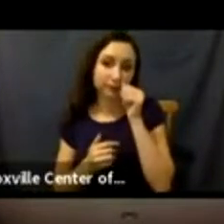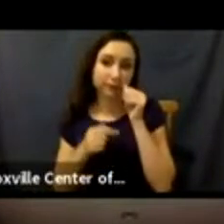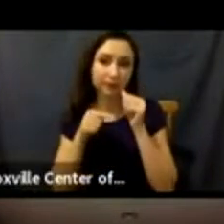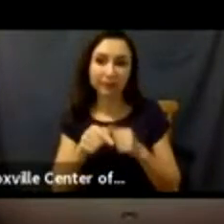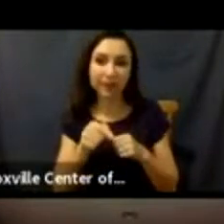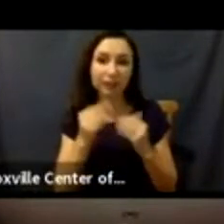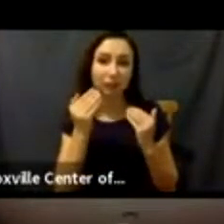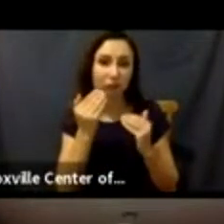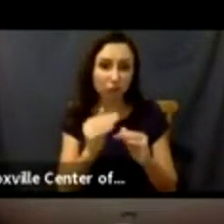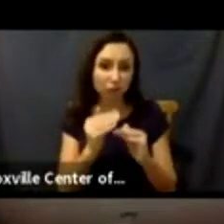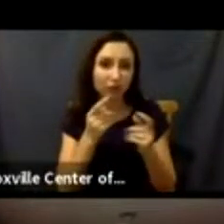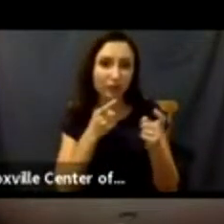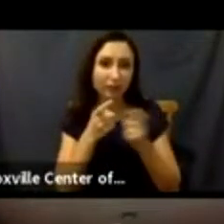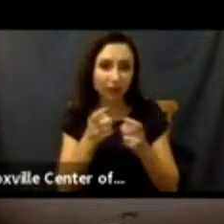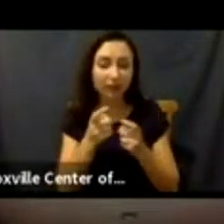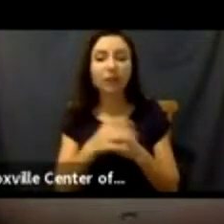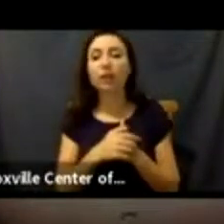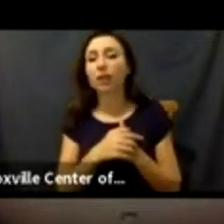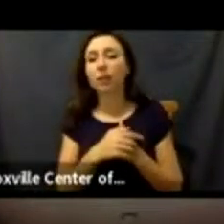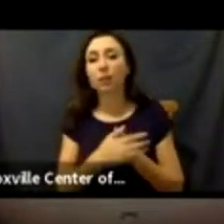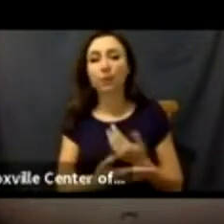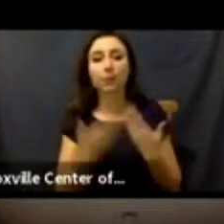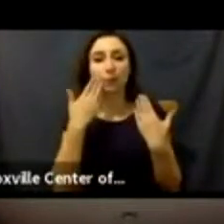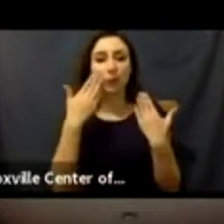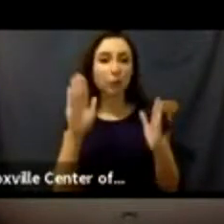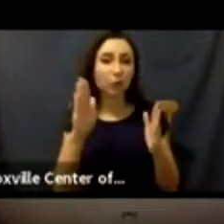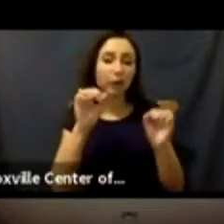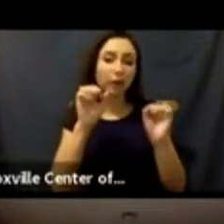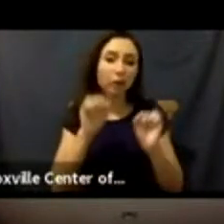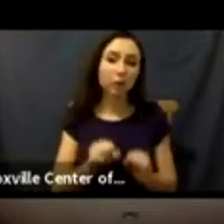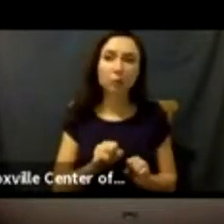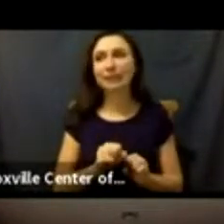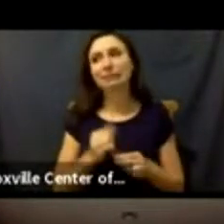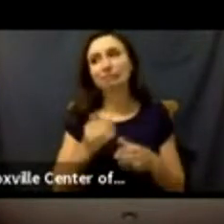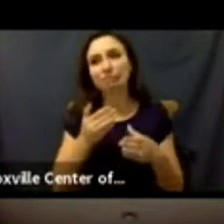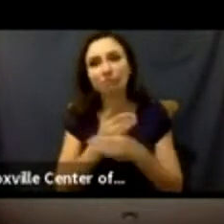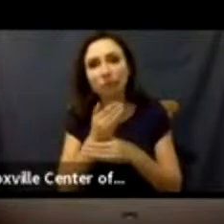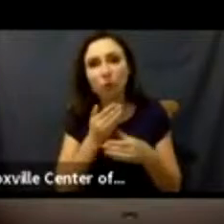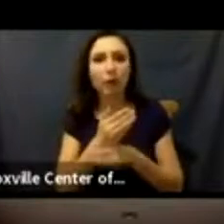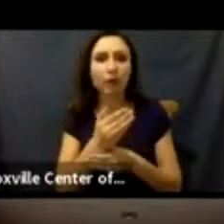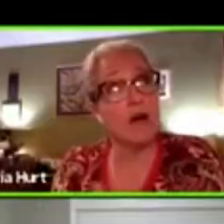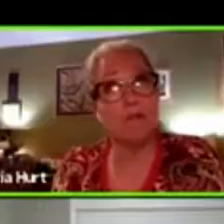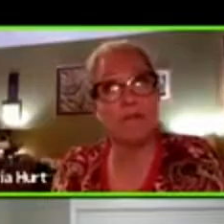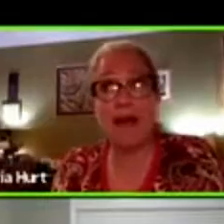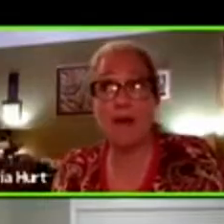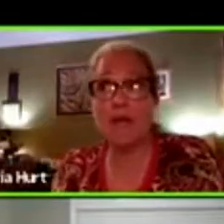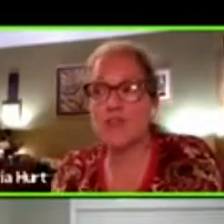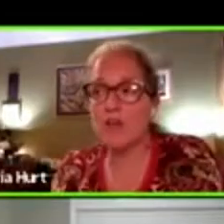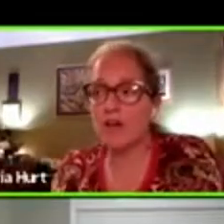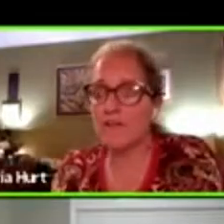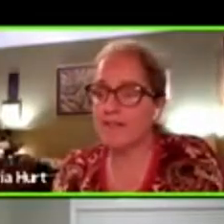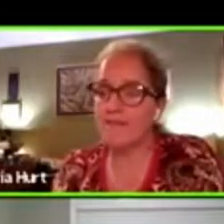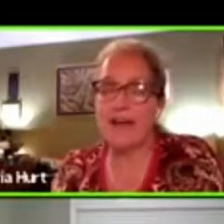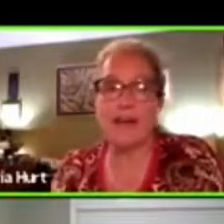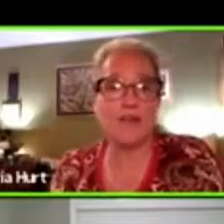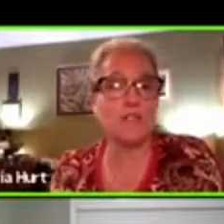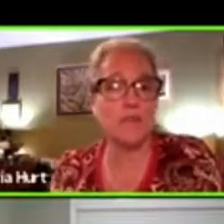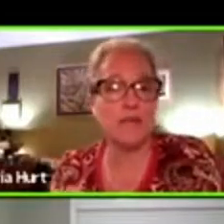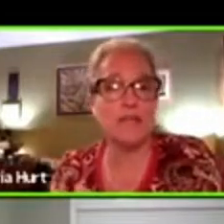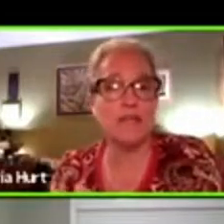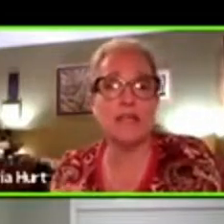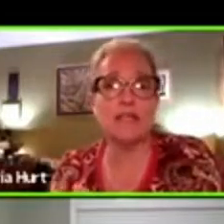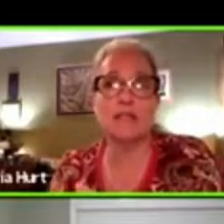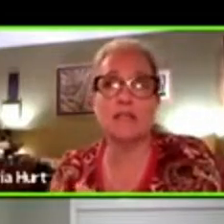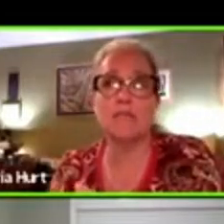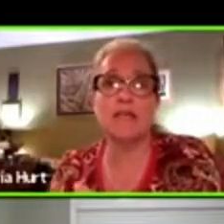regulation, we don't know, while it may be cumbersome and bothersome, we don't know how much of a factor it's